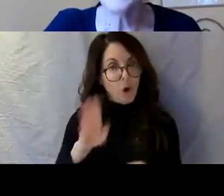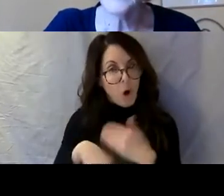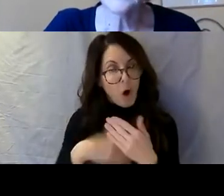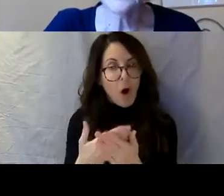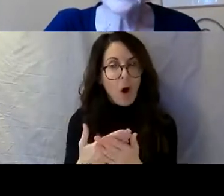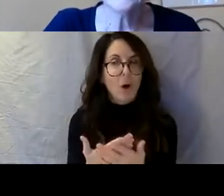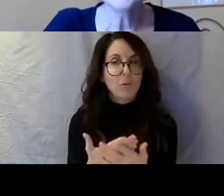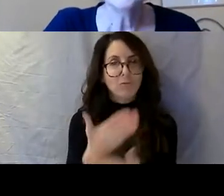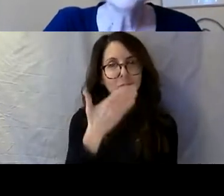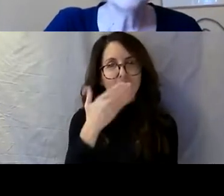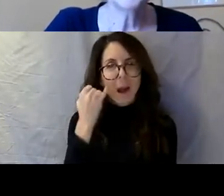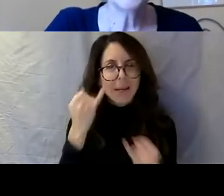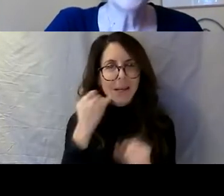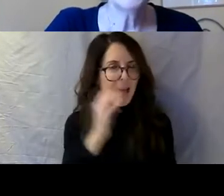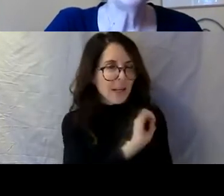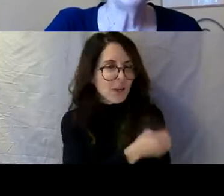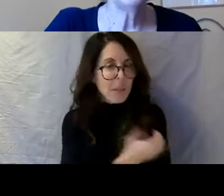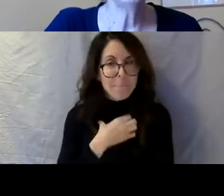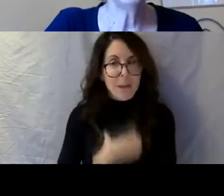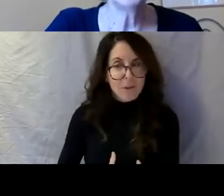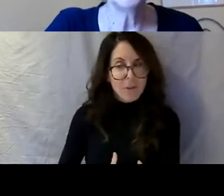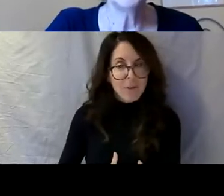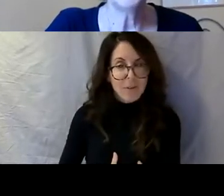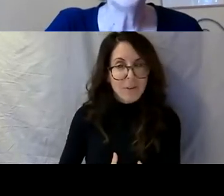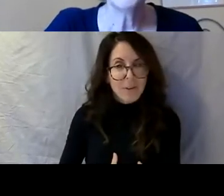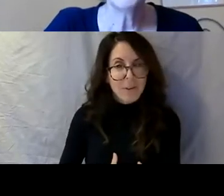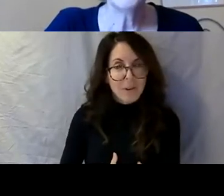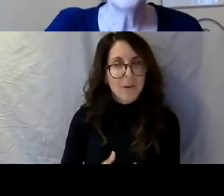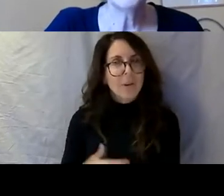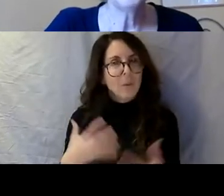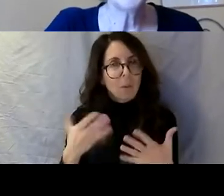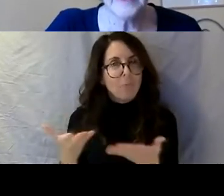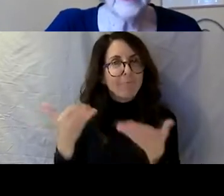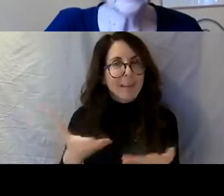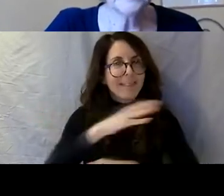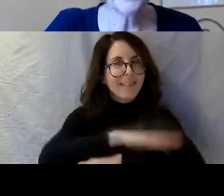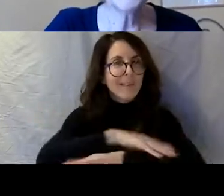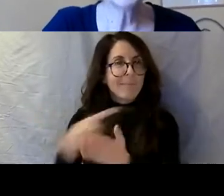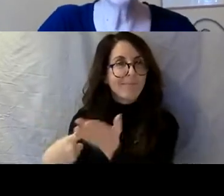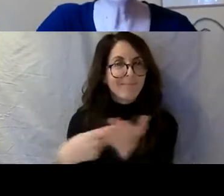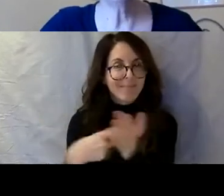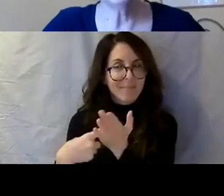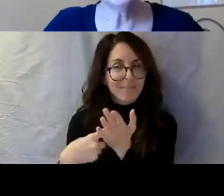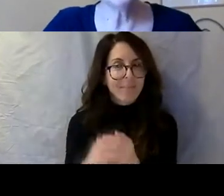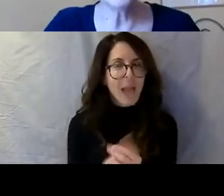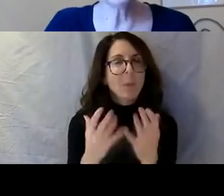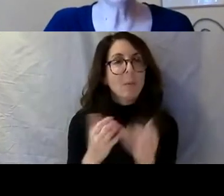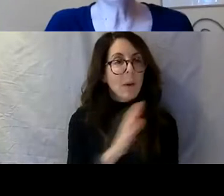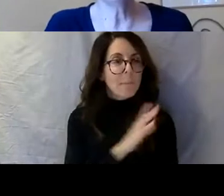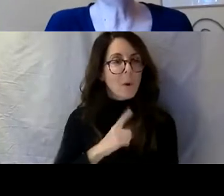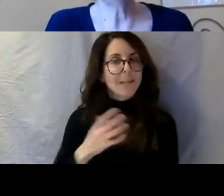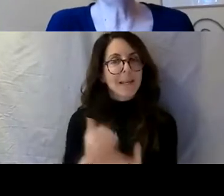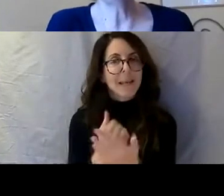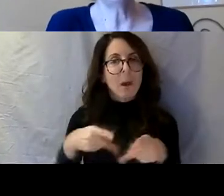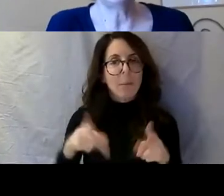and compassion that we can find to the table. And giving boards the opportunity to match